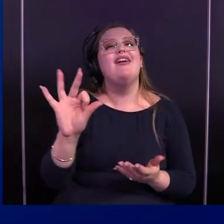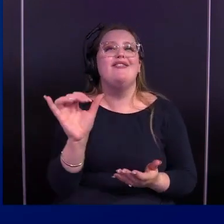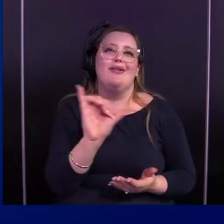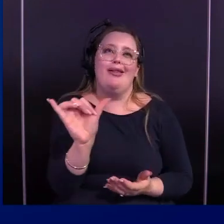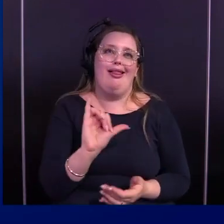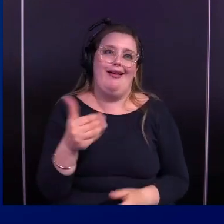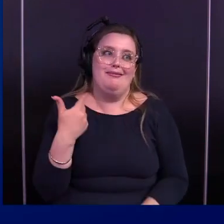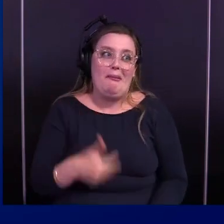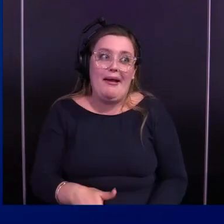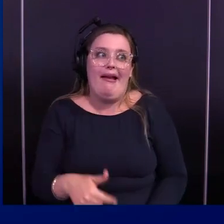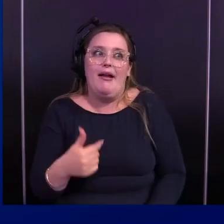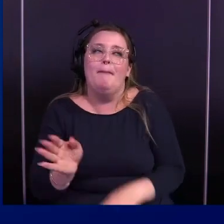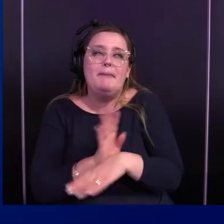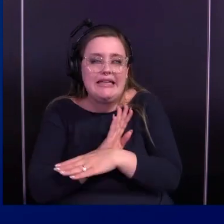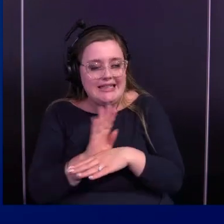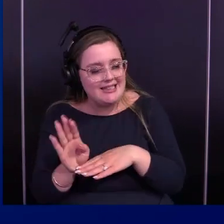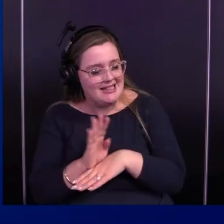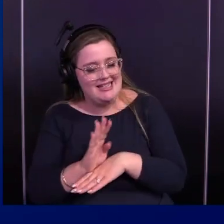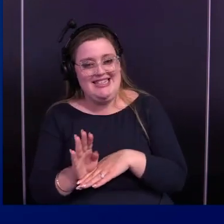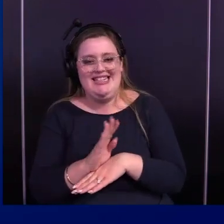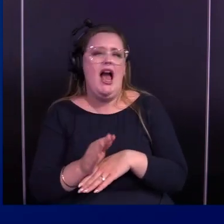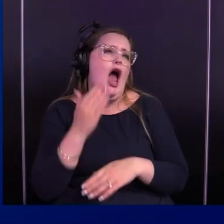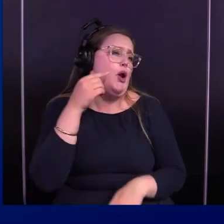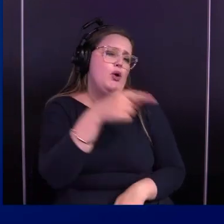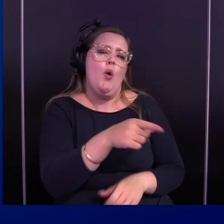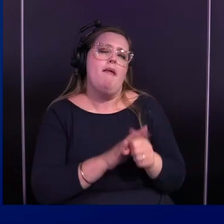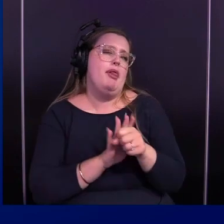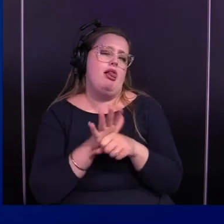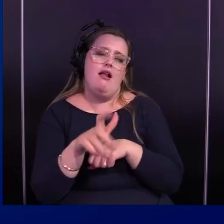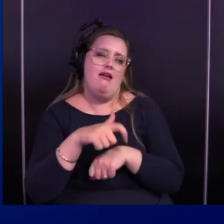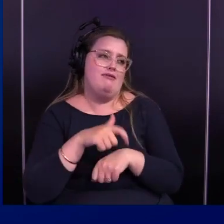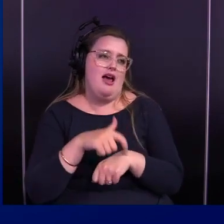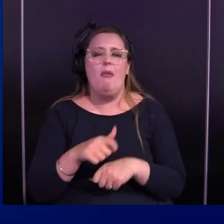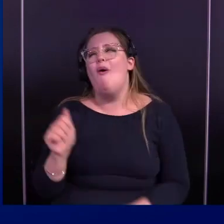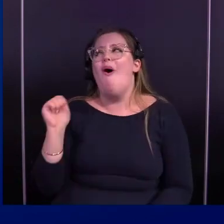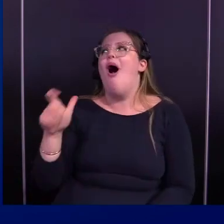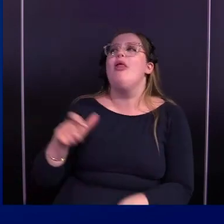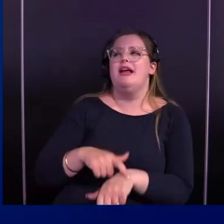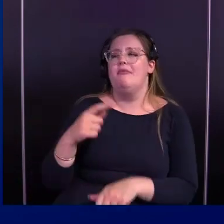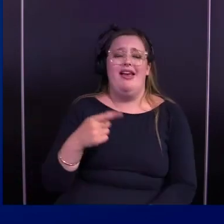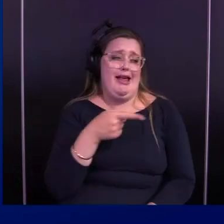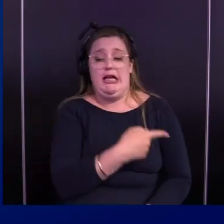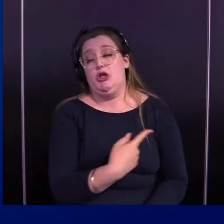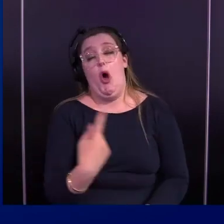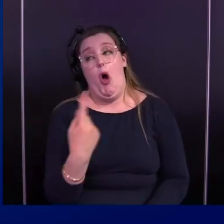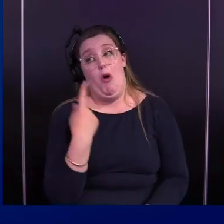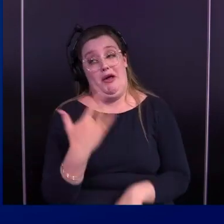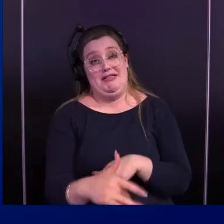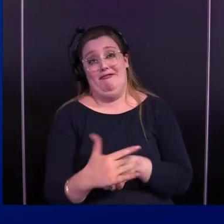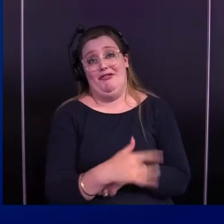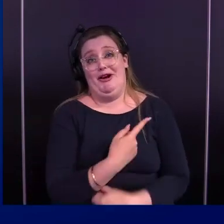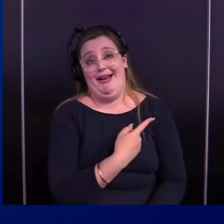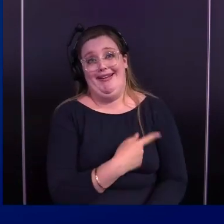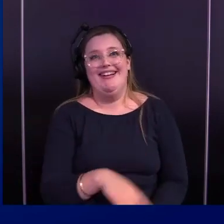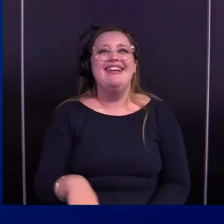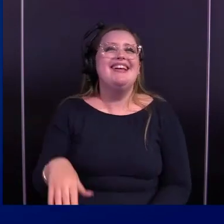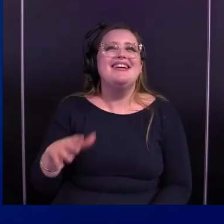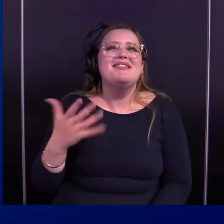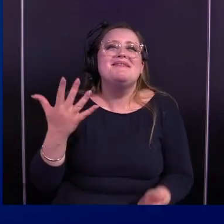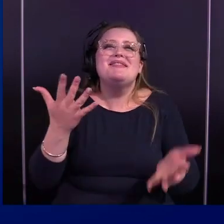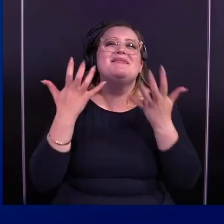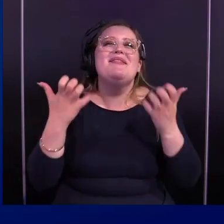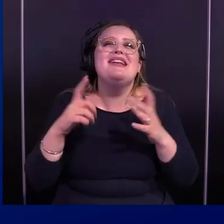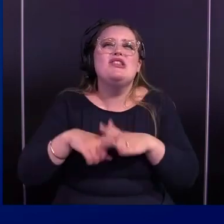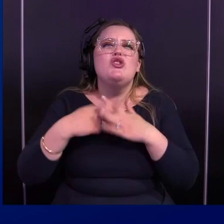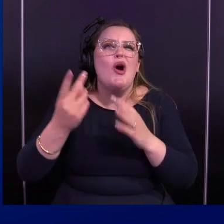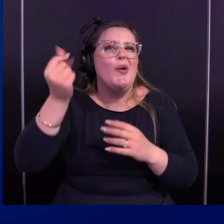busy, I know you've got plenty of time, Kyle. All the time. He's always free. You just want to get started quickly. You just want to make sure you're securing